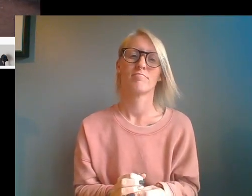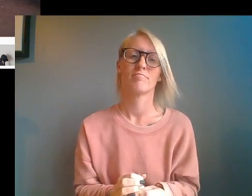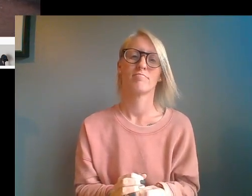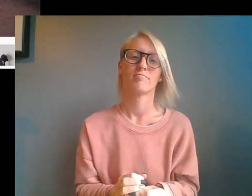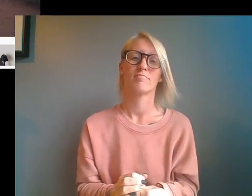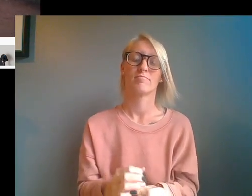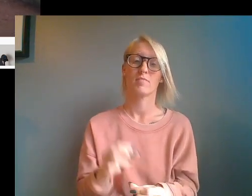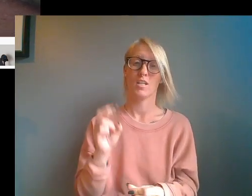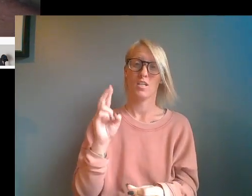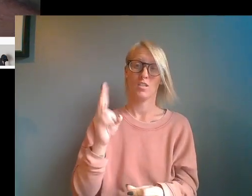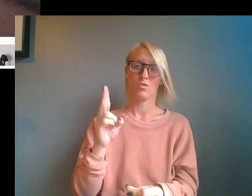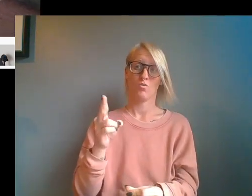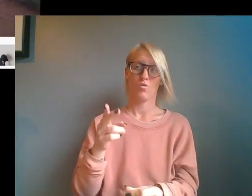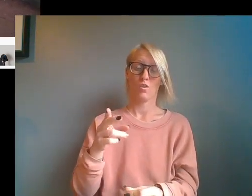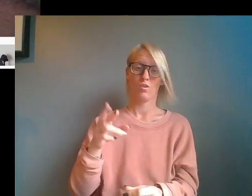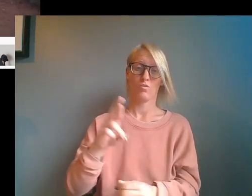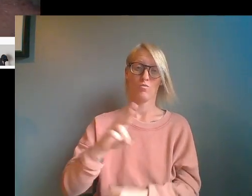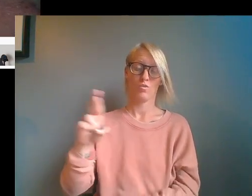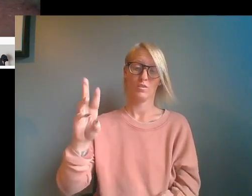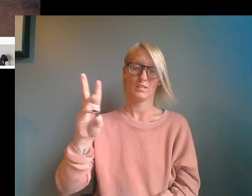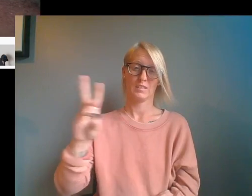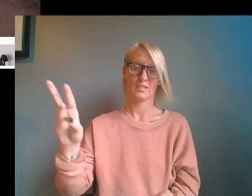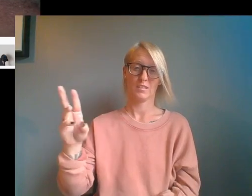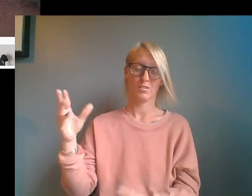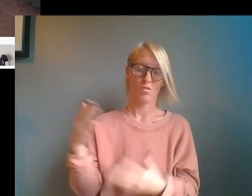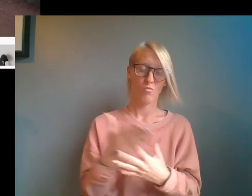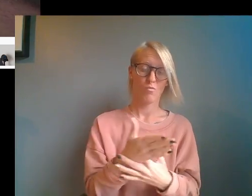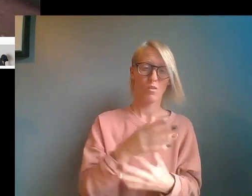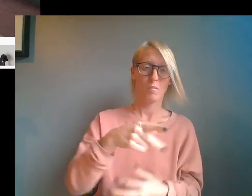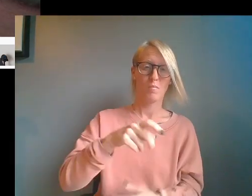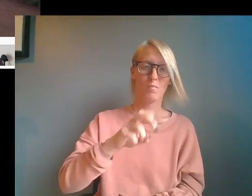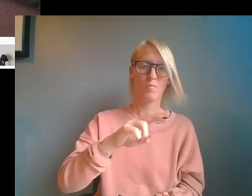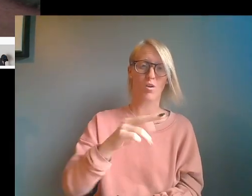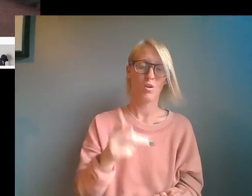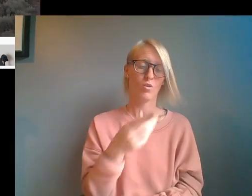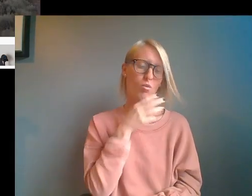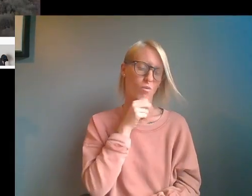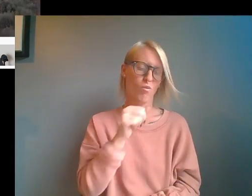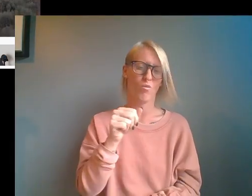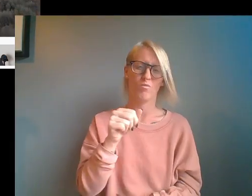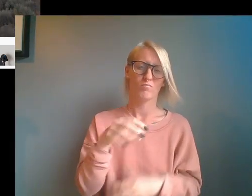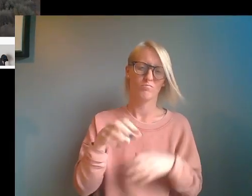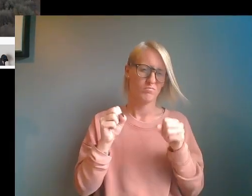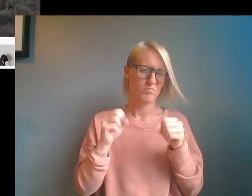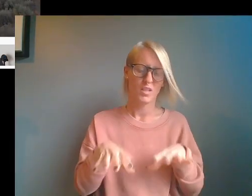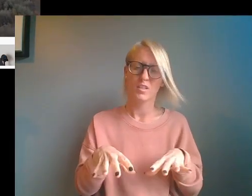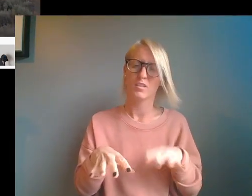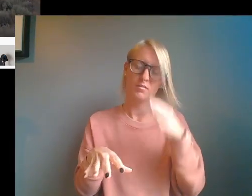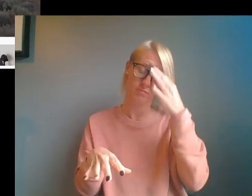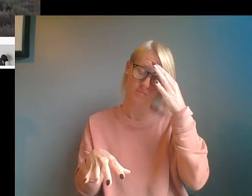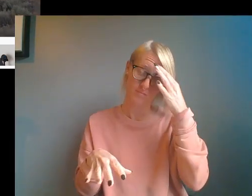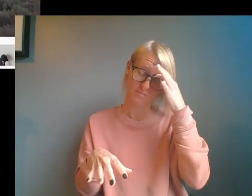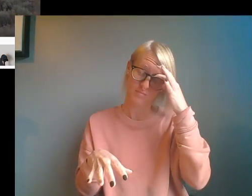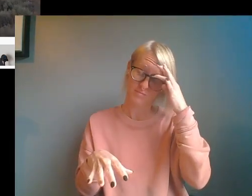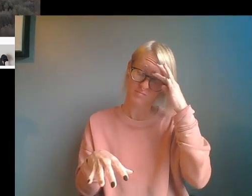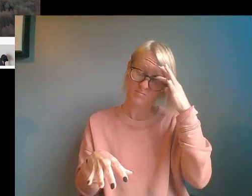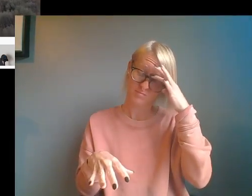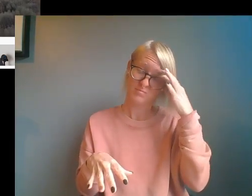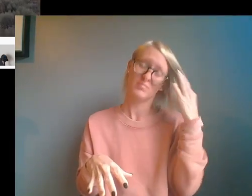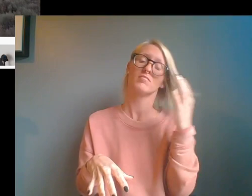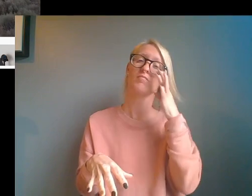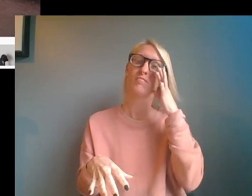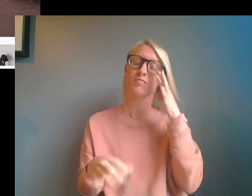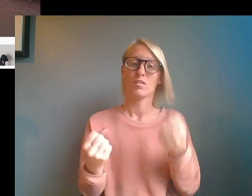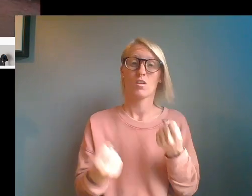This is where historic Route 66 goes through the park. There's an old abandoned car here, and then the telephone pole line is the original alignment. We're not gonna explore the